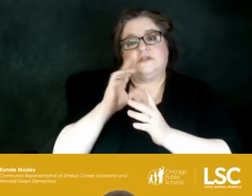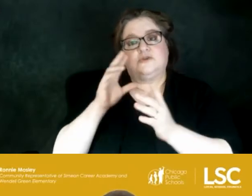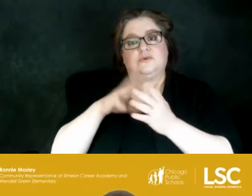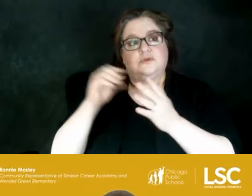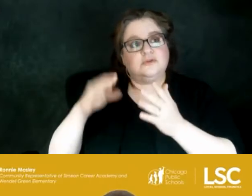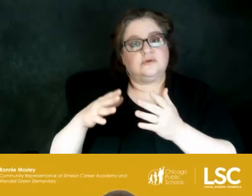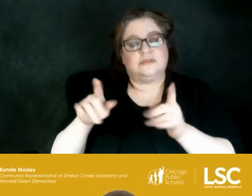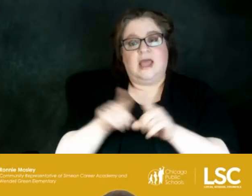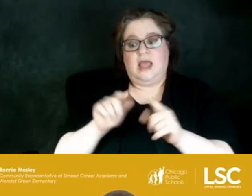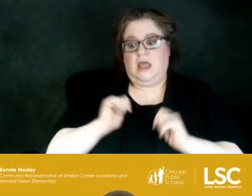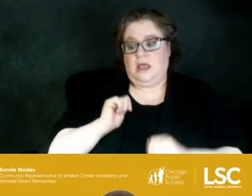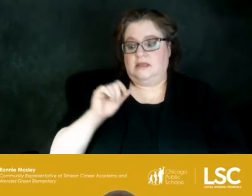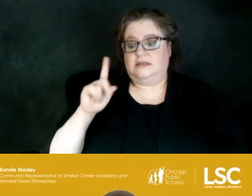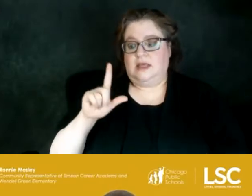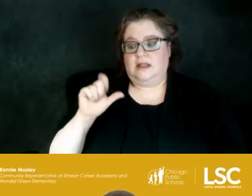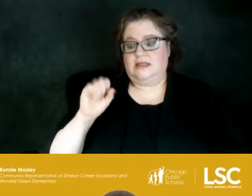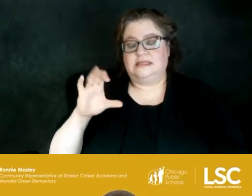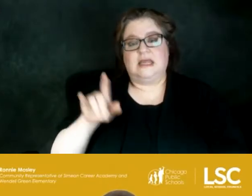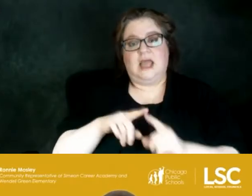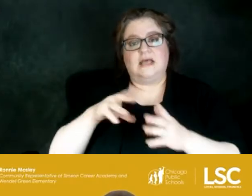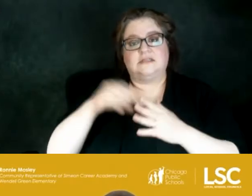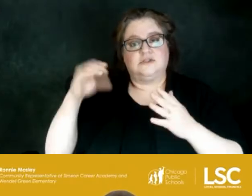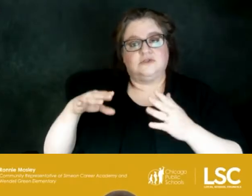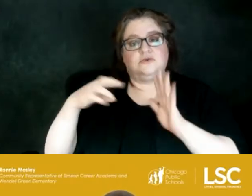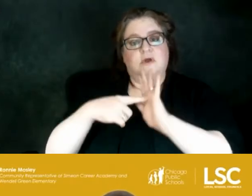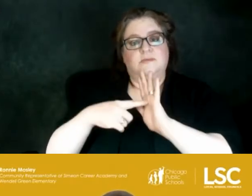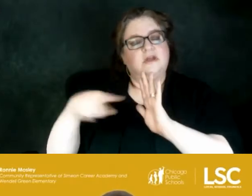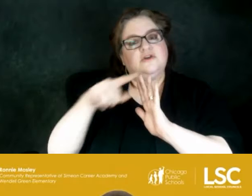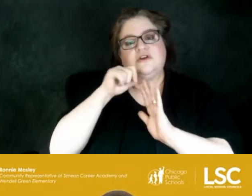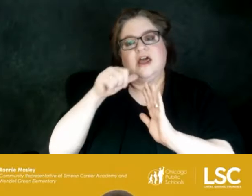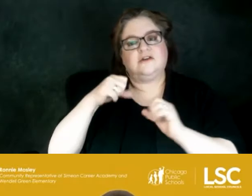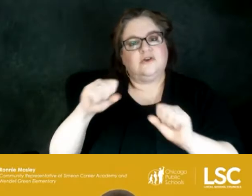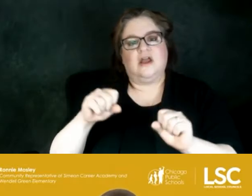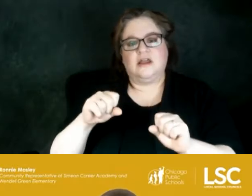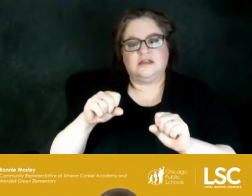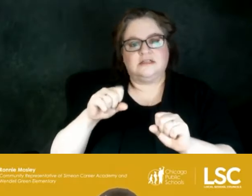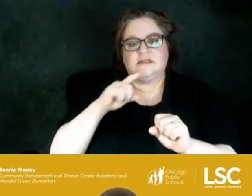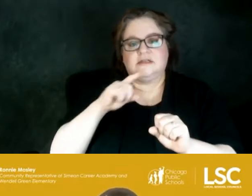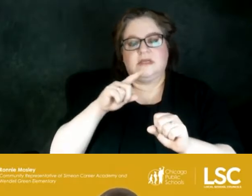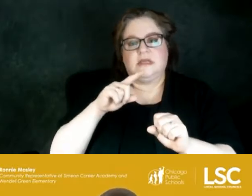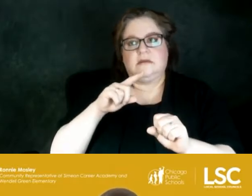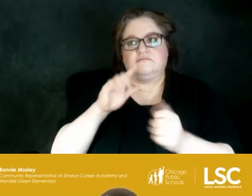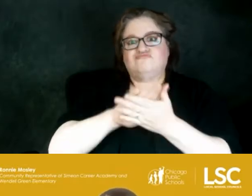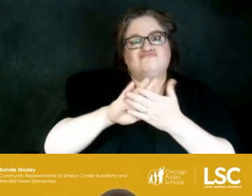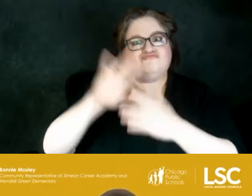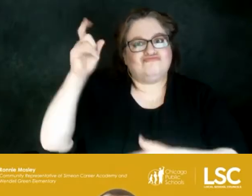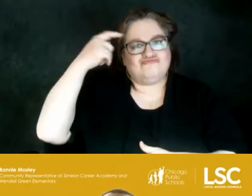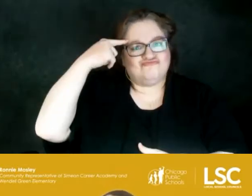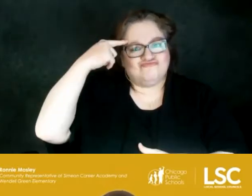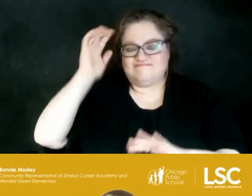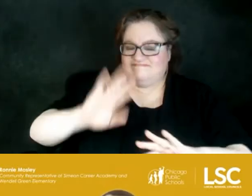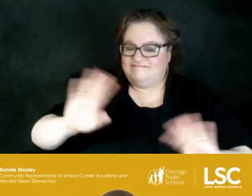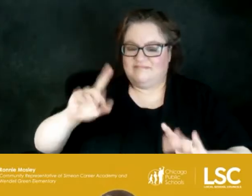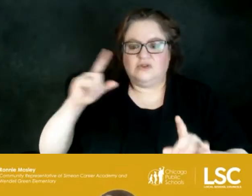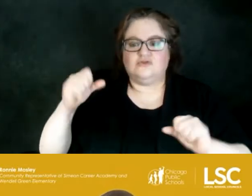as the LSC, especially as a student representative, you're not trying to be the school government. You're trying to connect the student